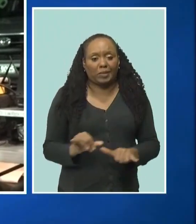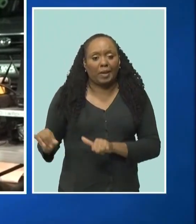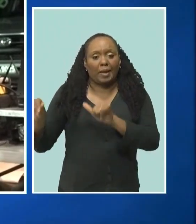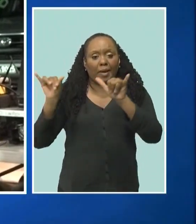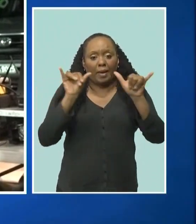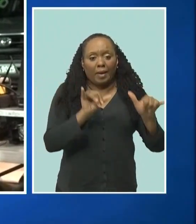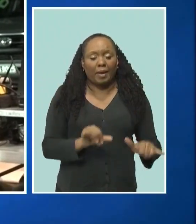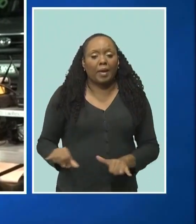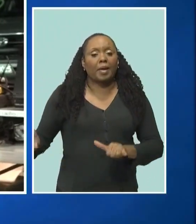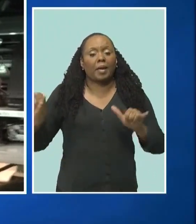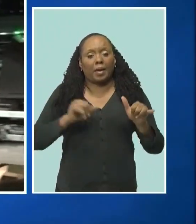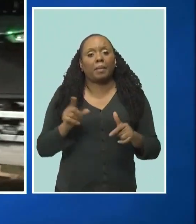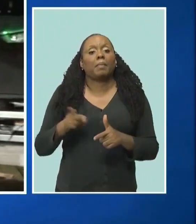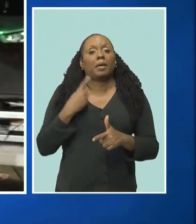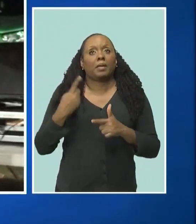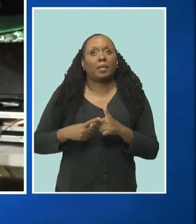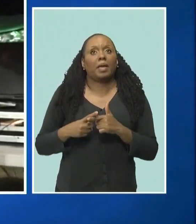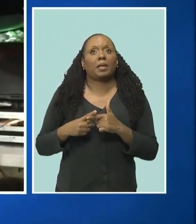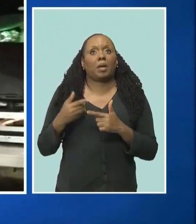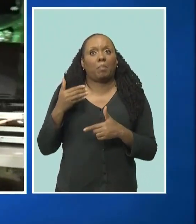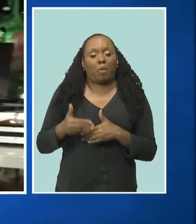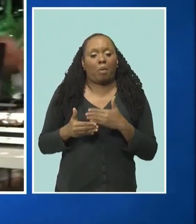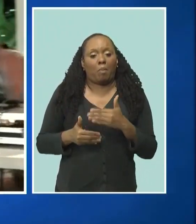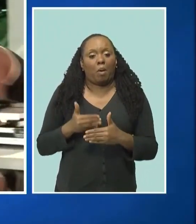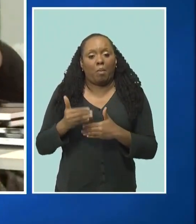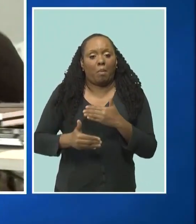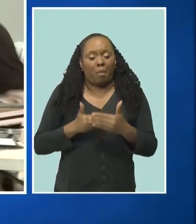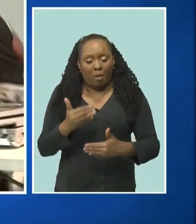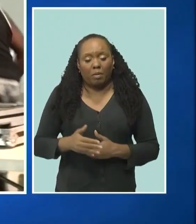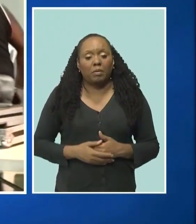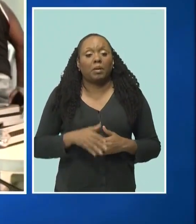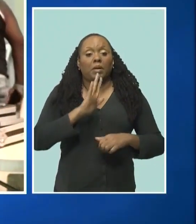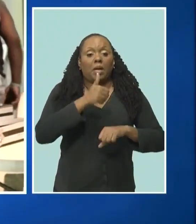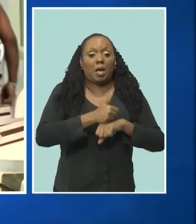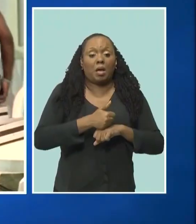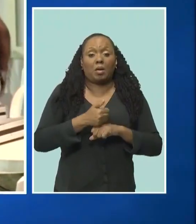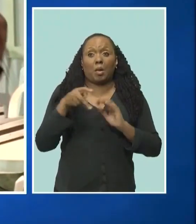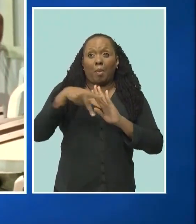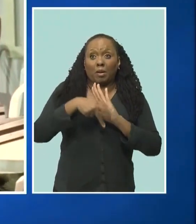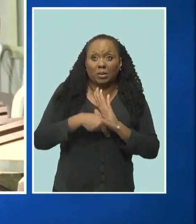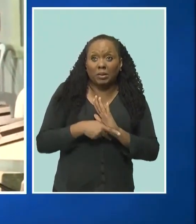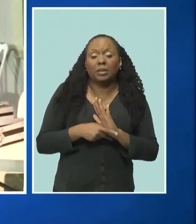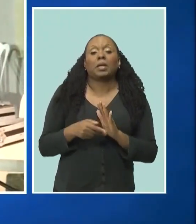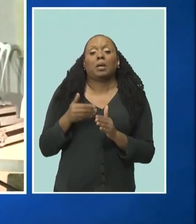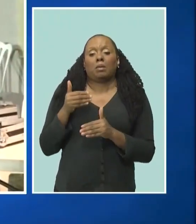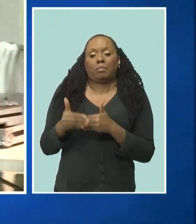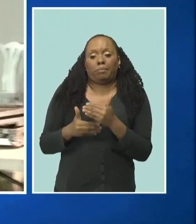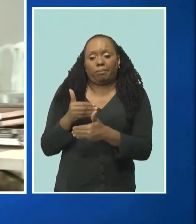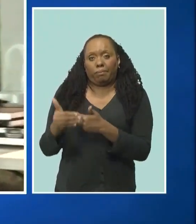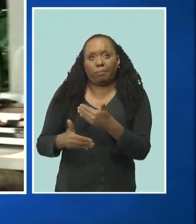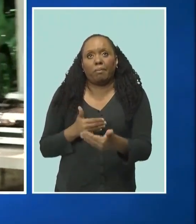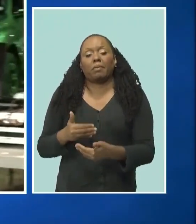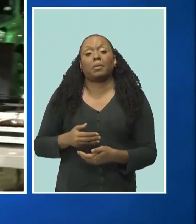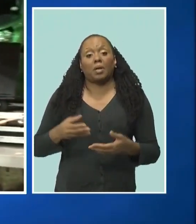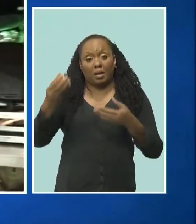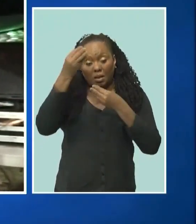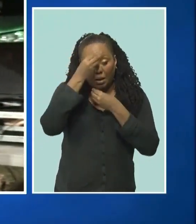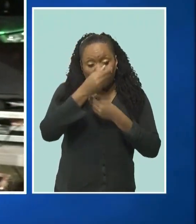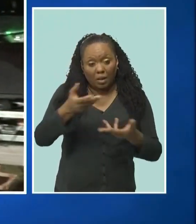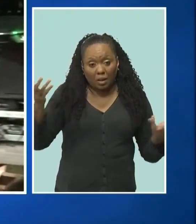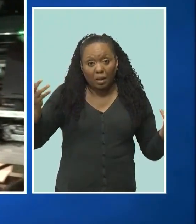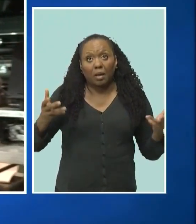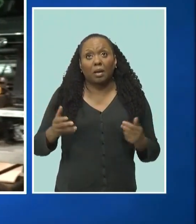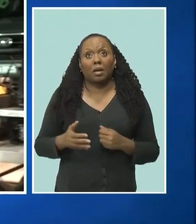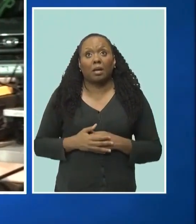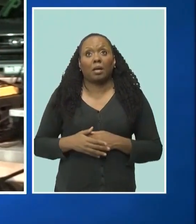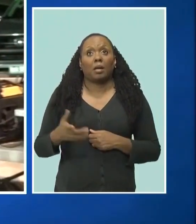then we start the process of moving. We set the policy and then we move in the process. So just letting you know that we